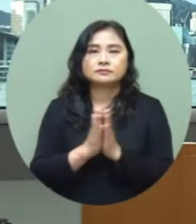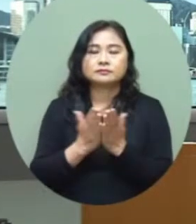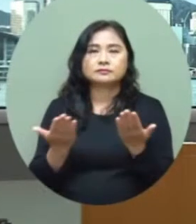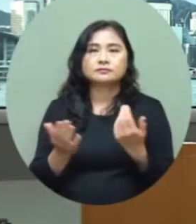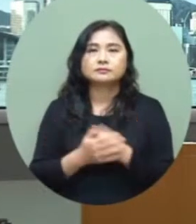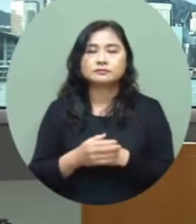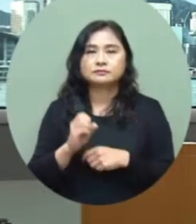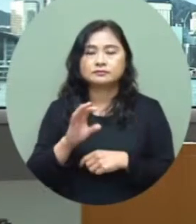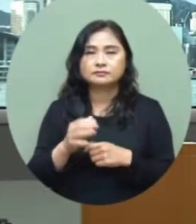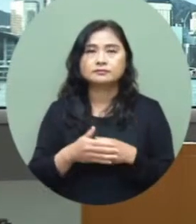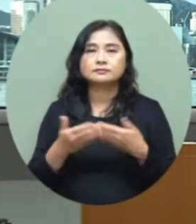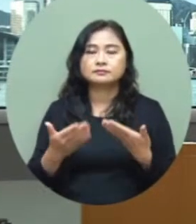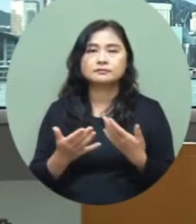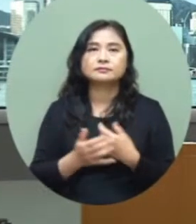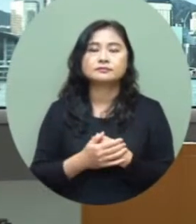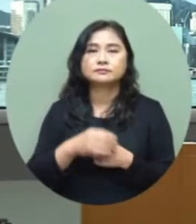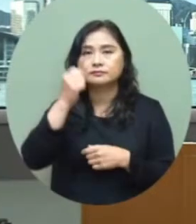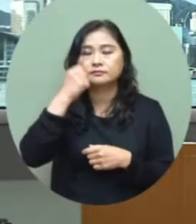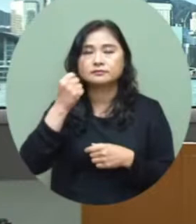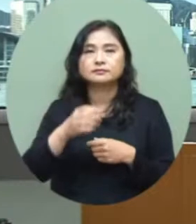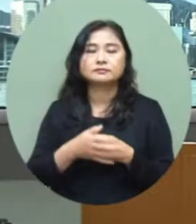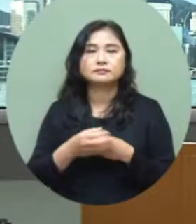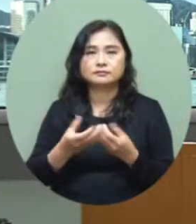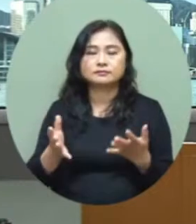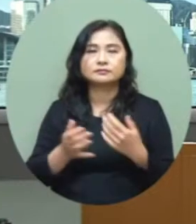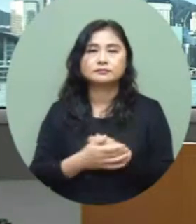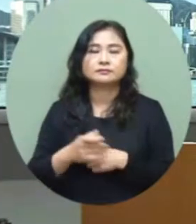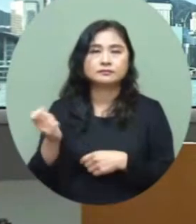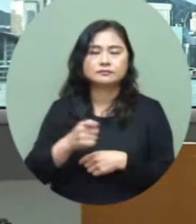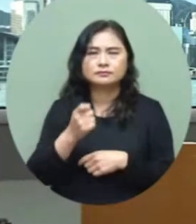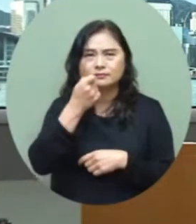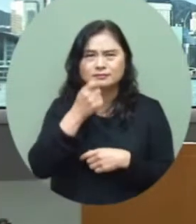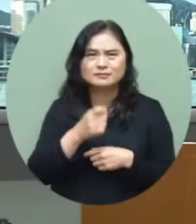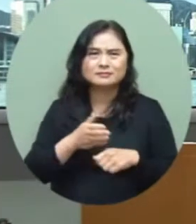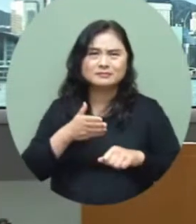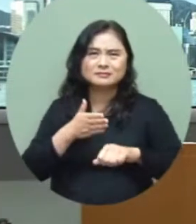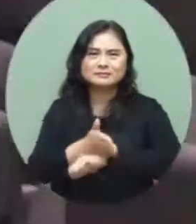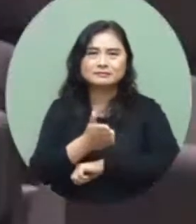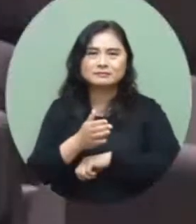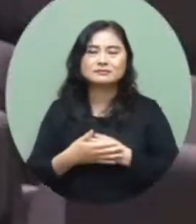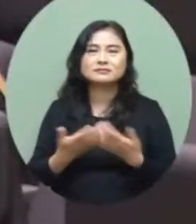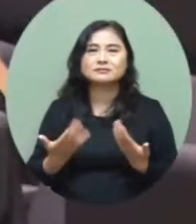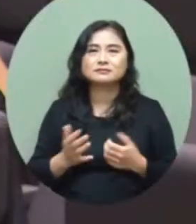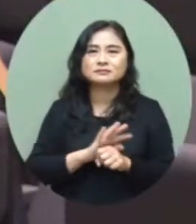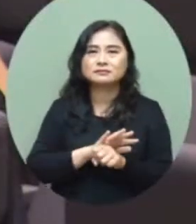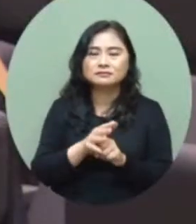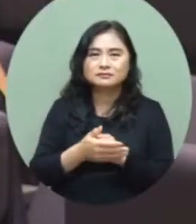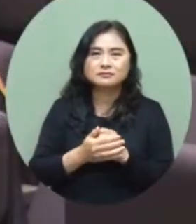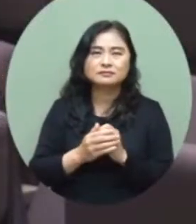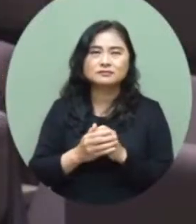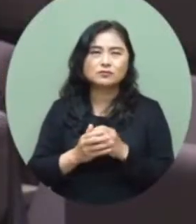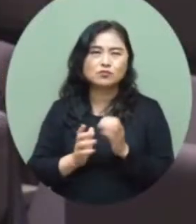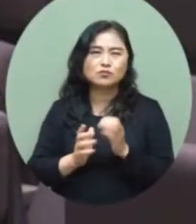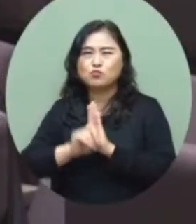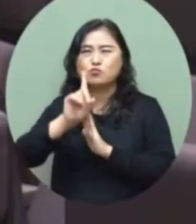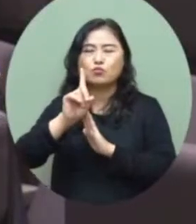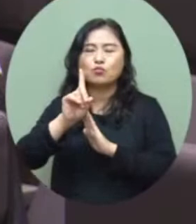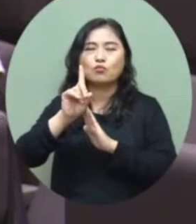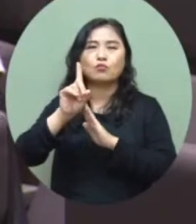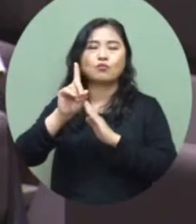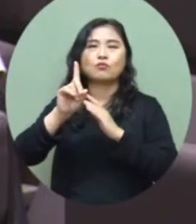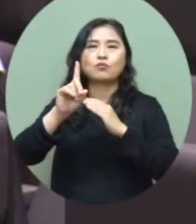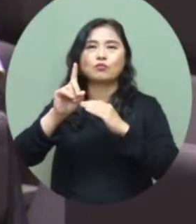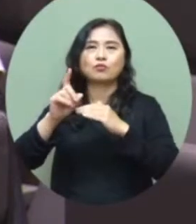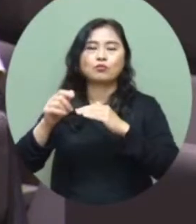I'm from Economic Times. Yes, you're going to distribute free test kits to the elders. Would it be too